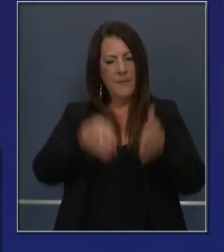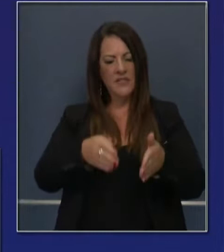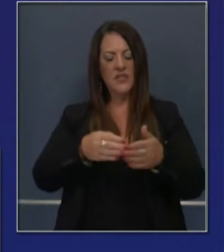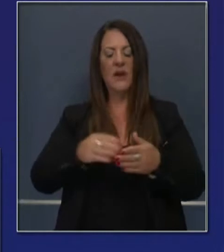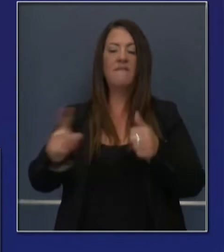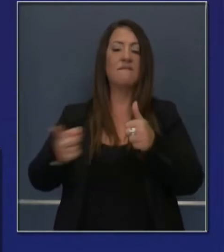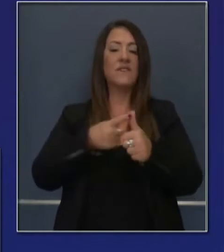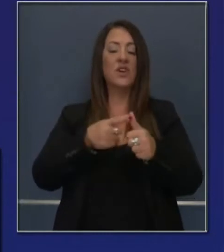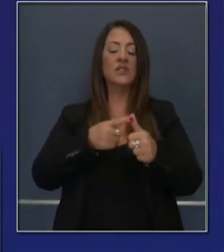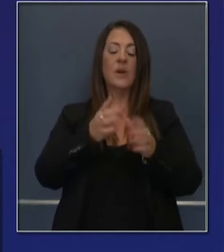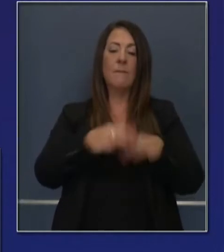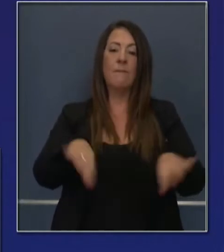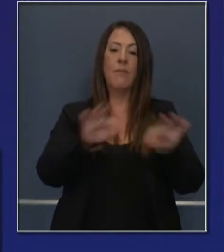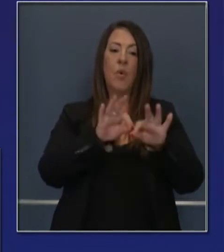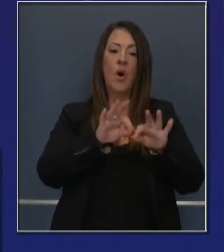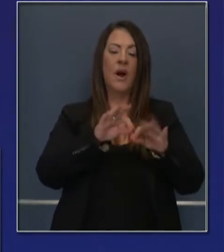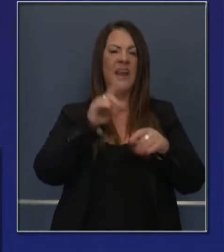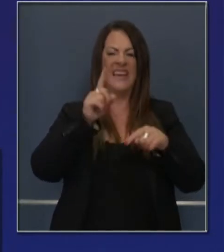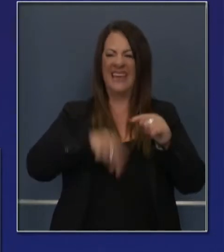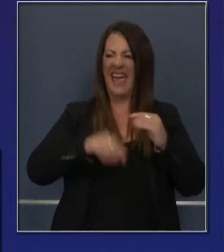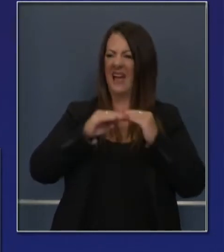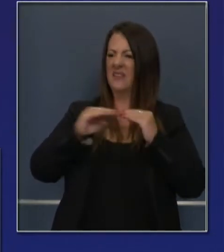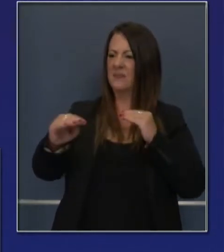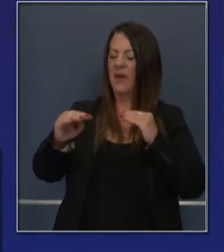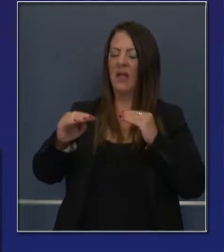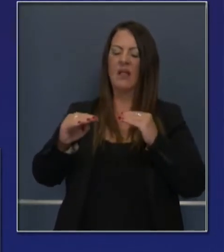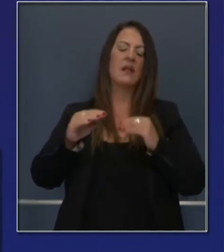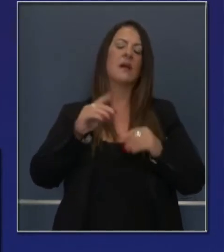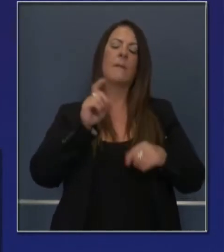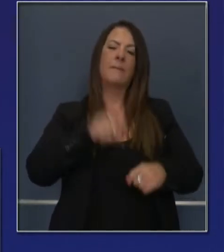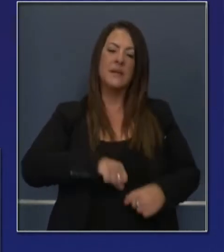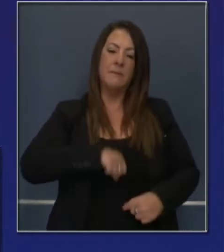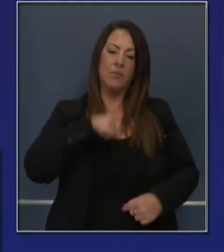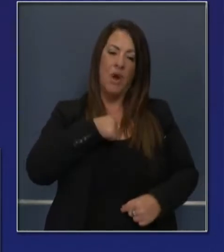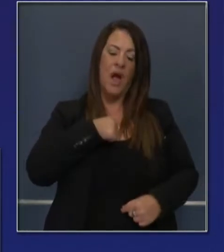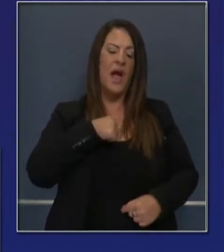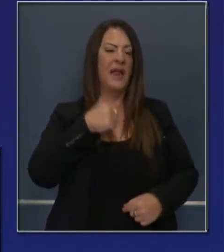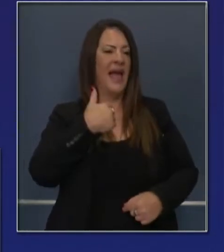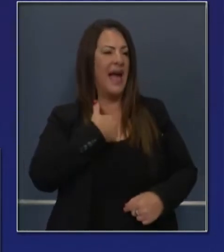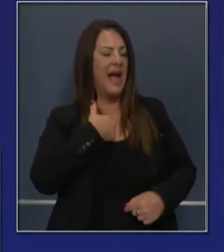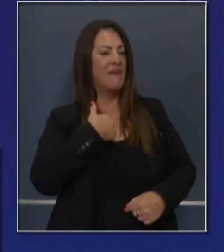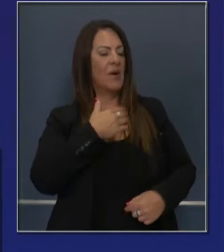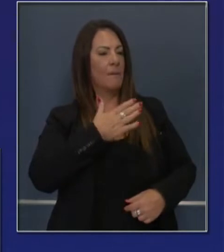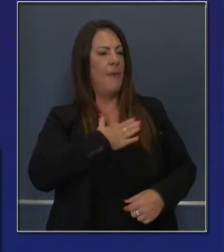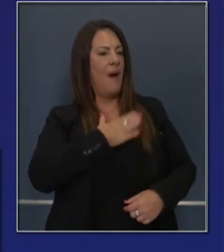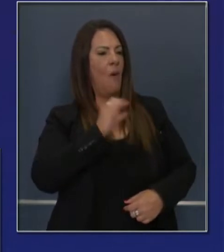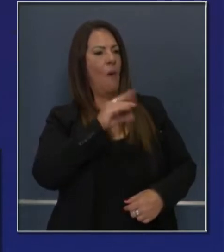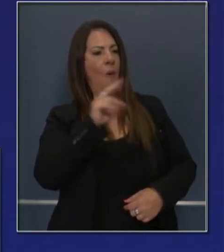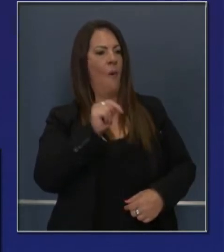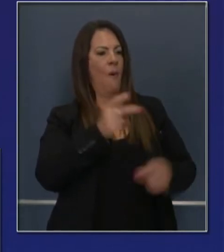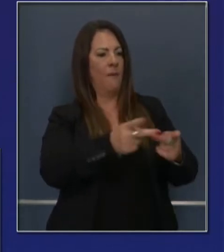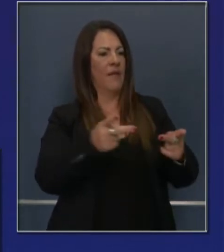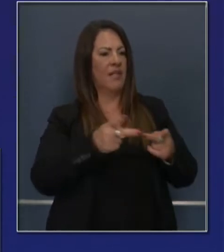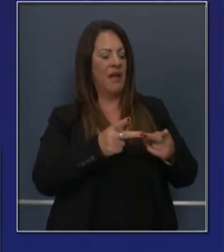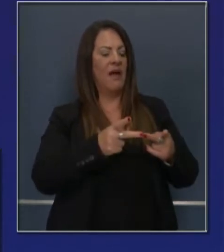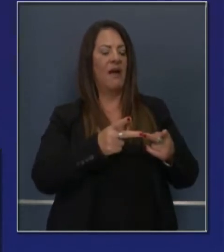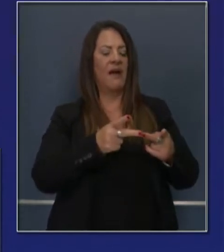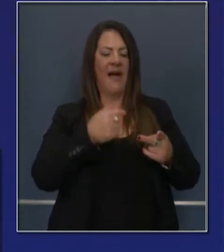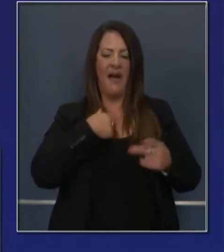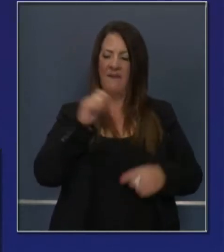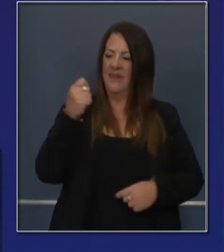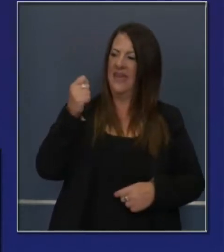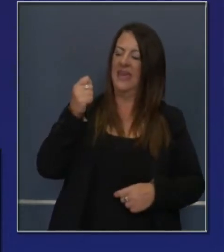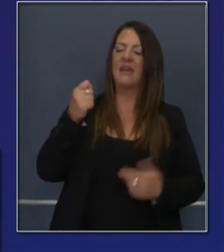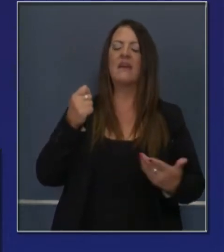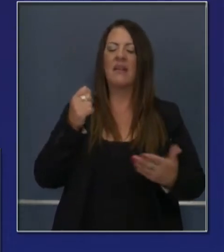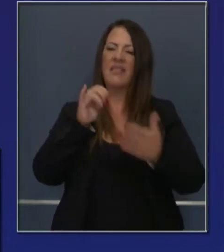Housing as a point of stability, point of pride, a key, a lock, place to call your home. Then you start dealing with the underlying